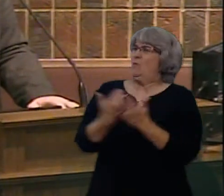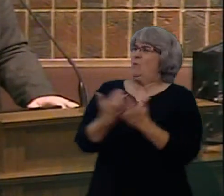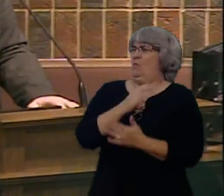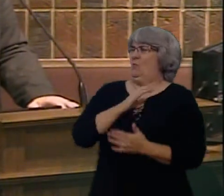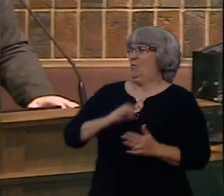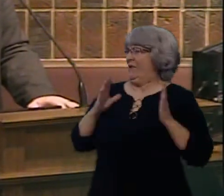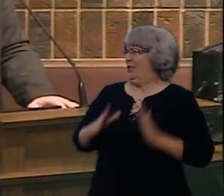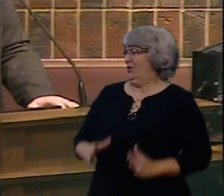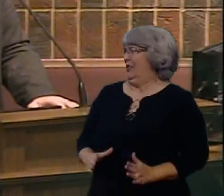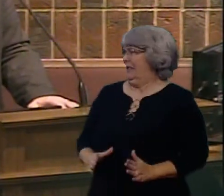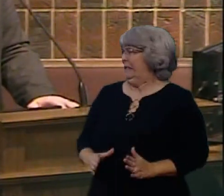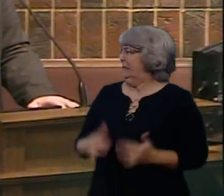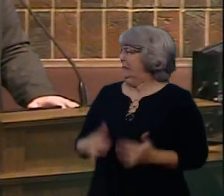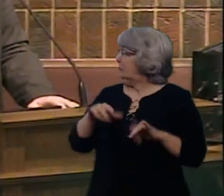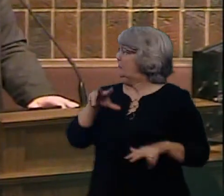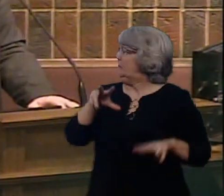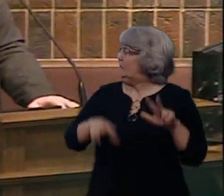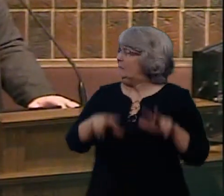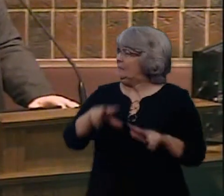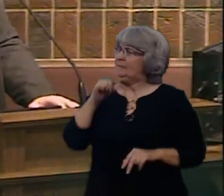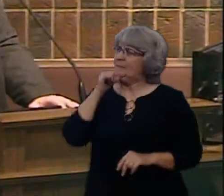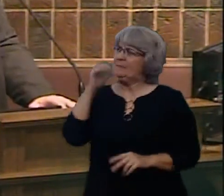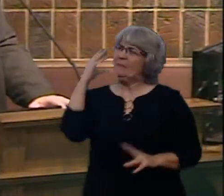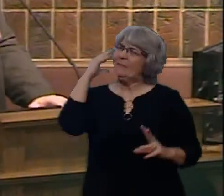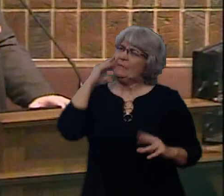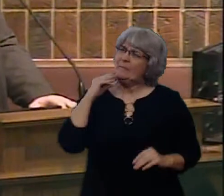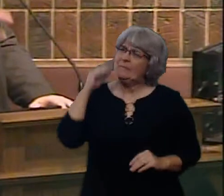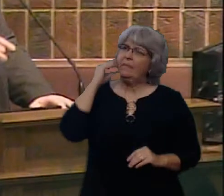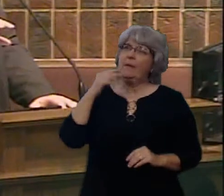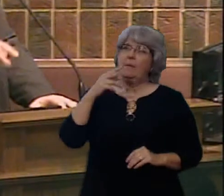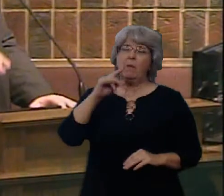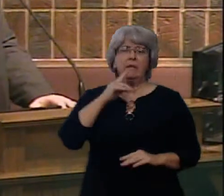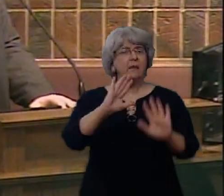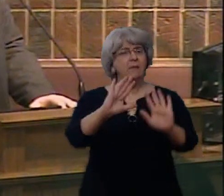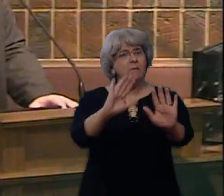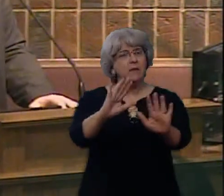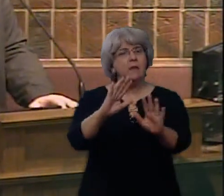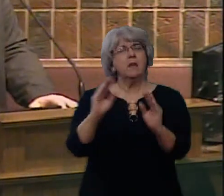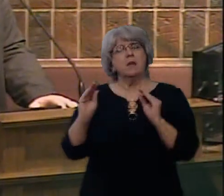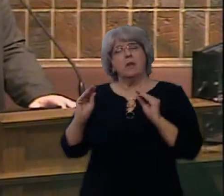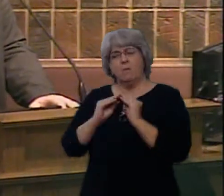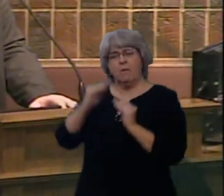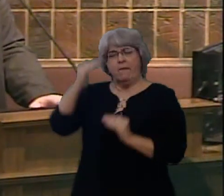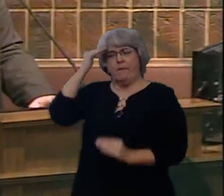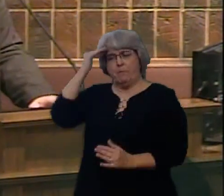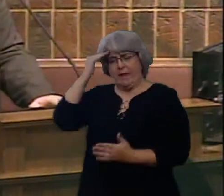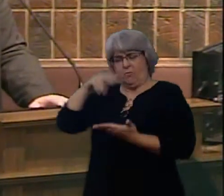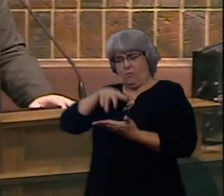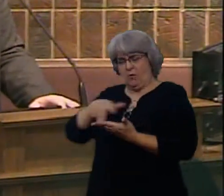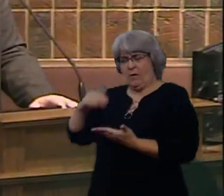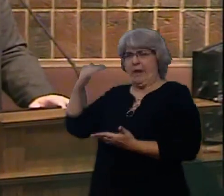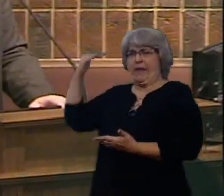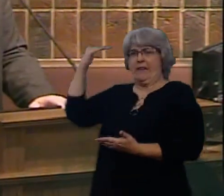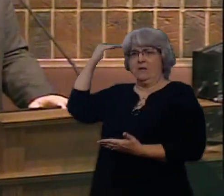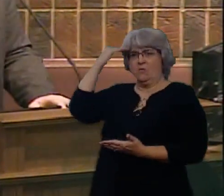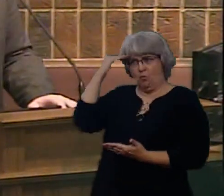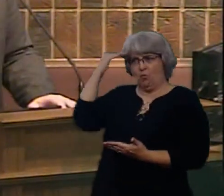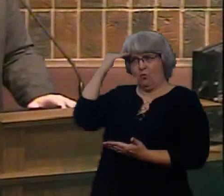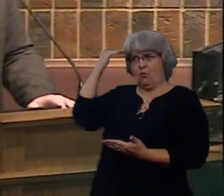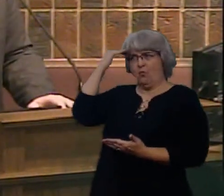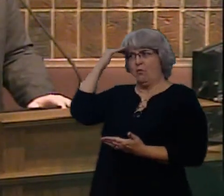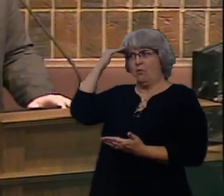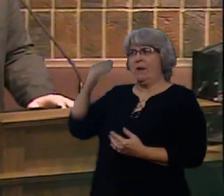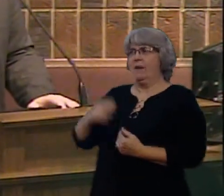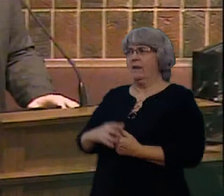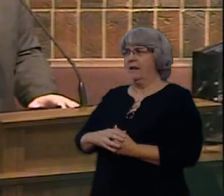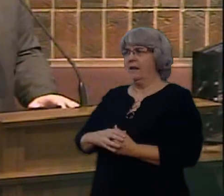experience here. Paul's asking them to be more familiar with the Word of God in order that you can actually combat false